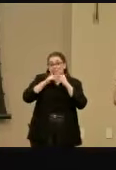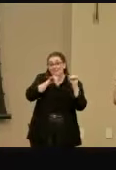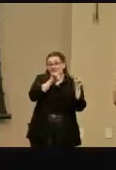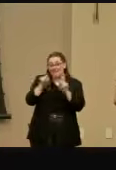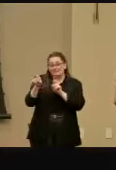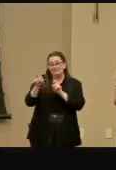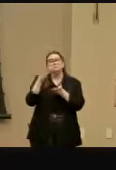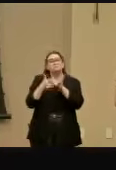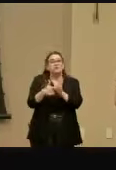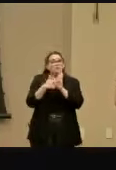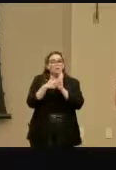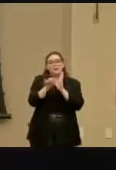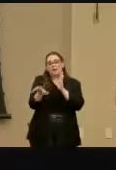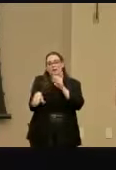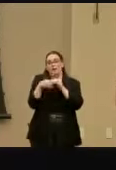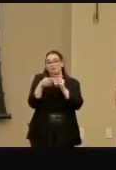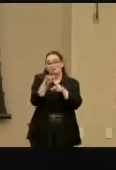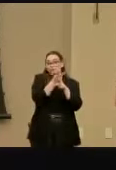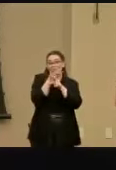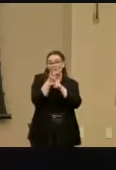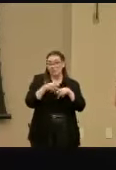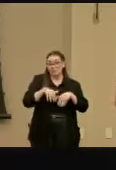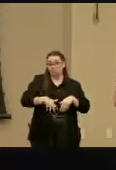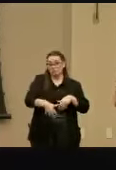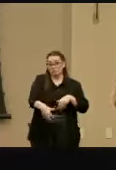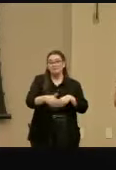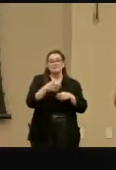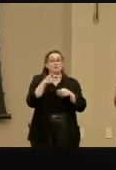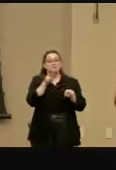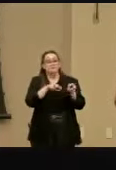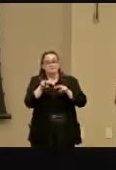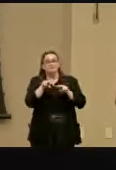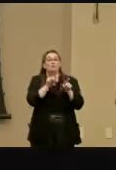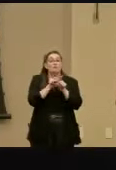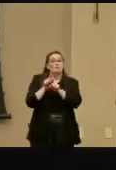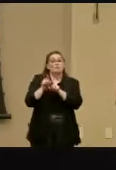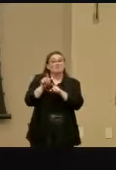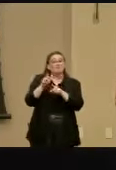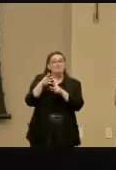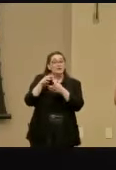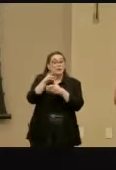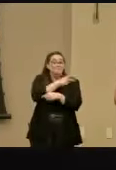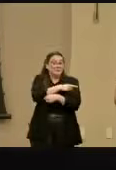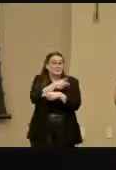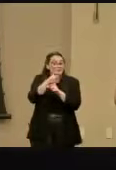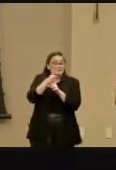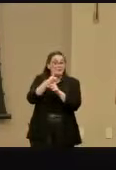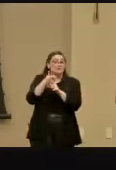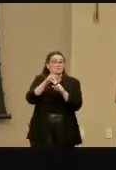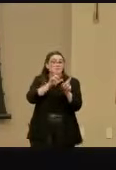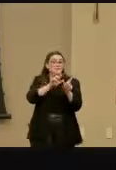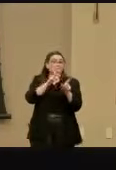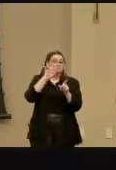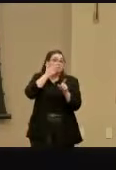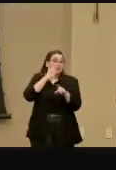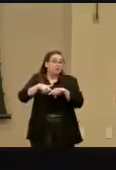of that might require extra monitoring during pregnancy. And then for those who are now considered to be perimenopausal, or menopausal,